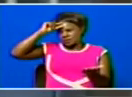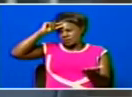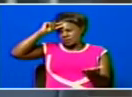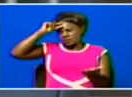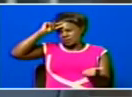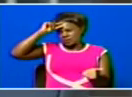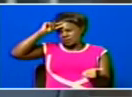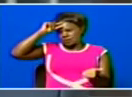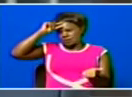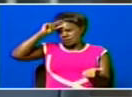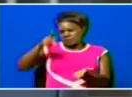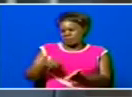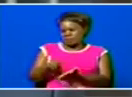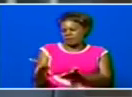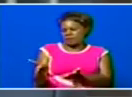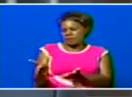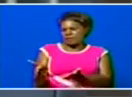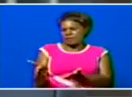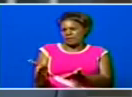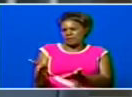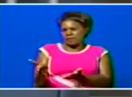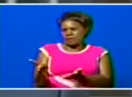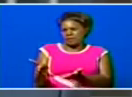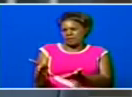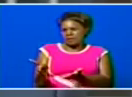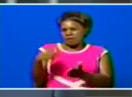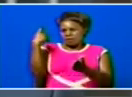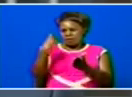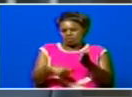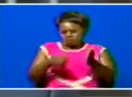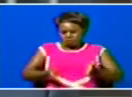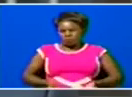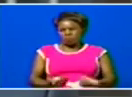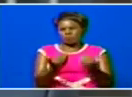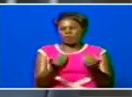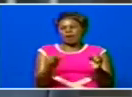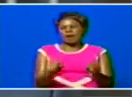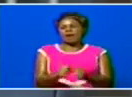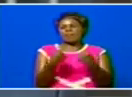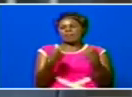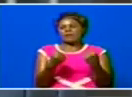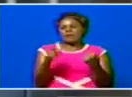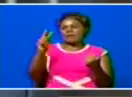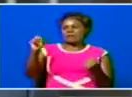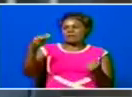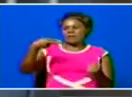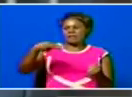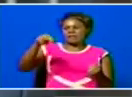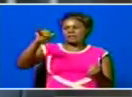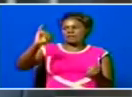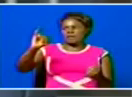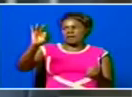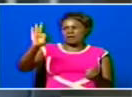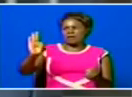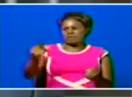the compensations for the cost of deliveries that have taken place. NHIF in